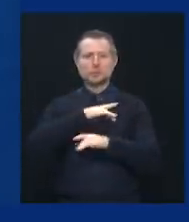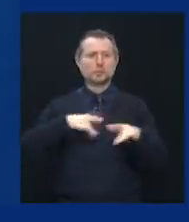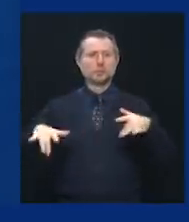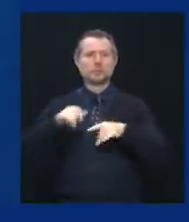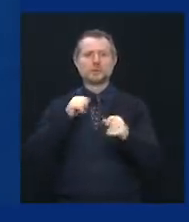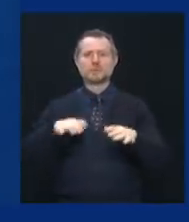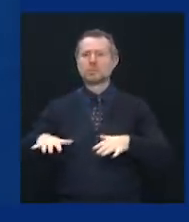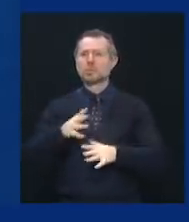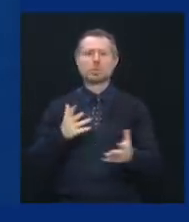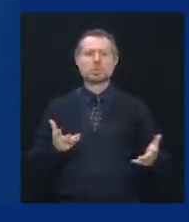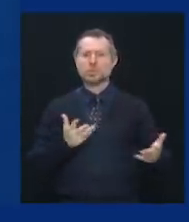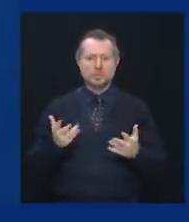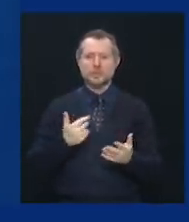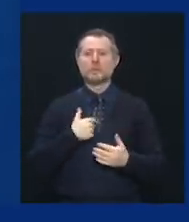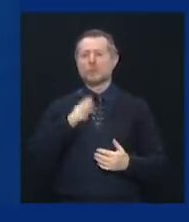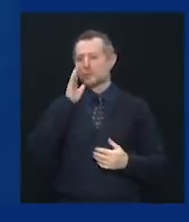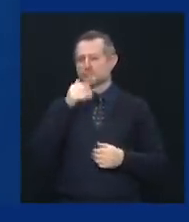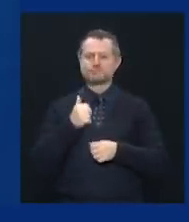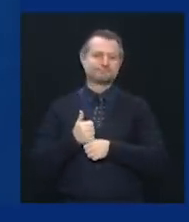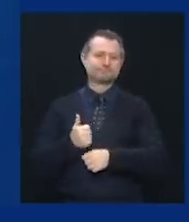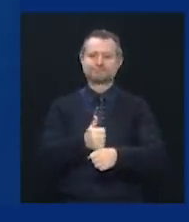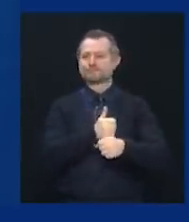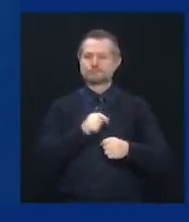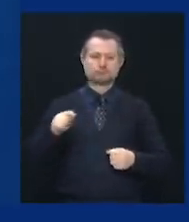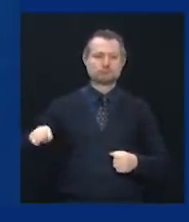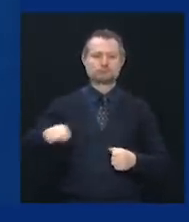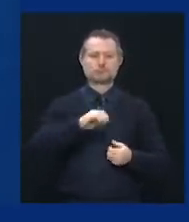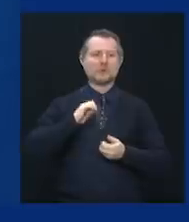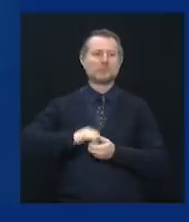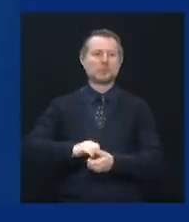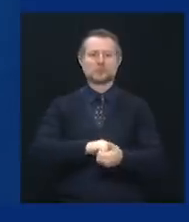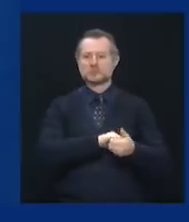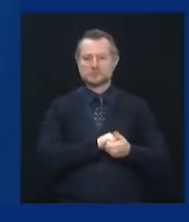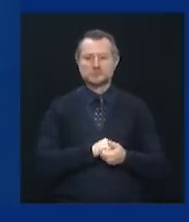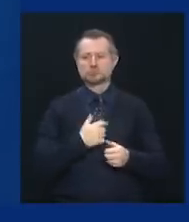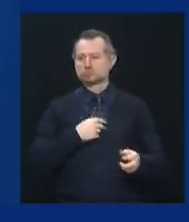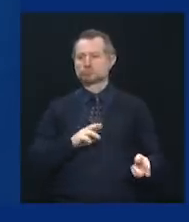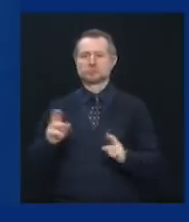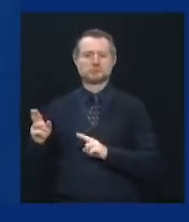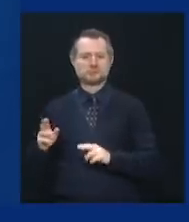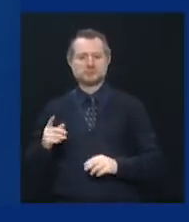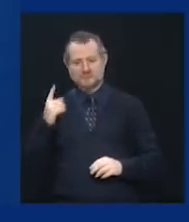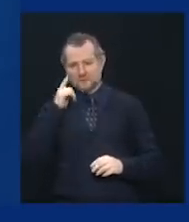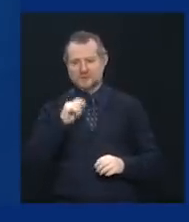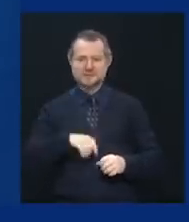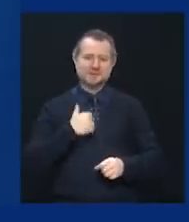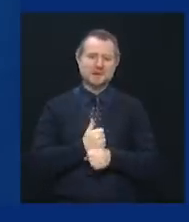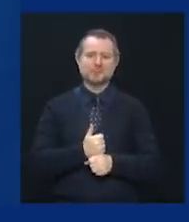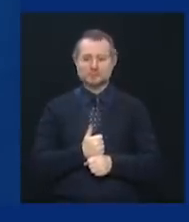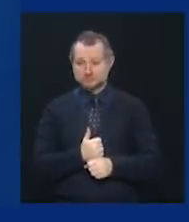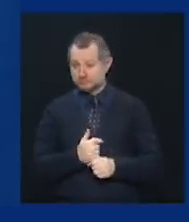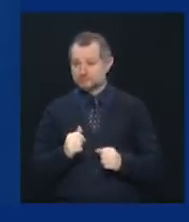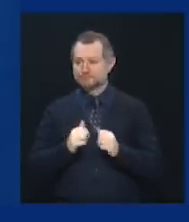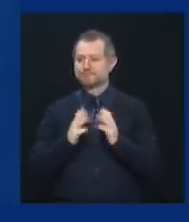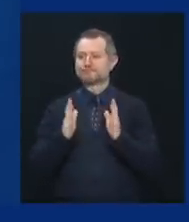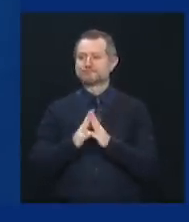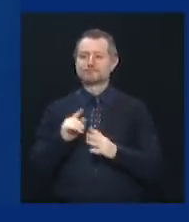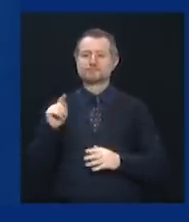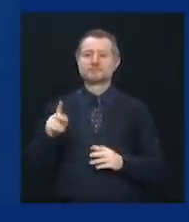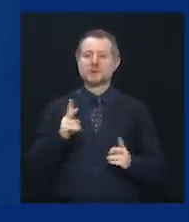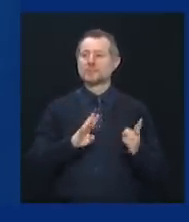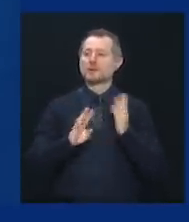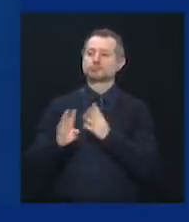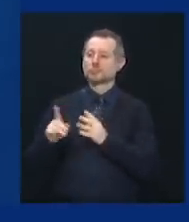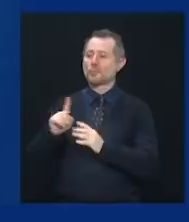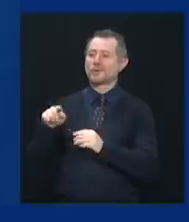be working with healthcare partners to have basically pop-up vaccination centers where we